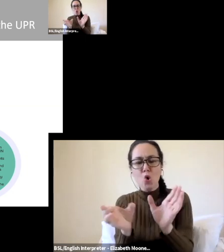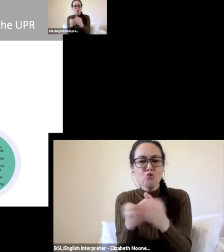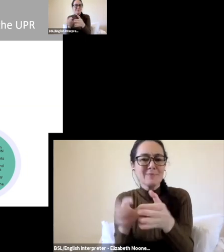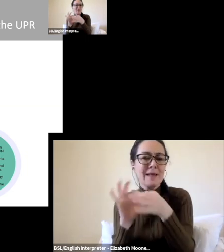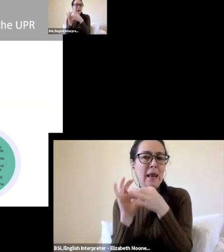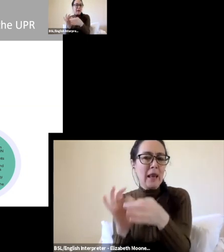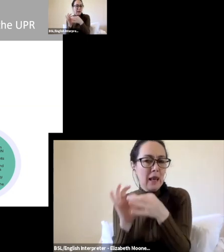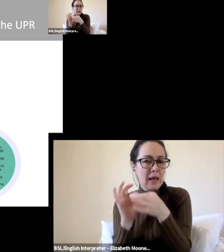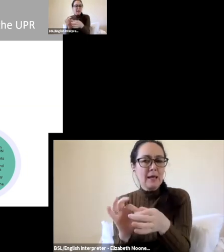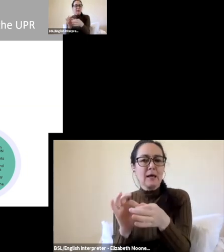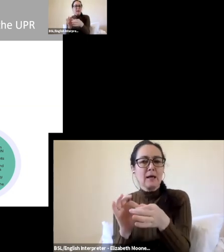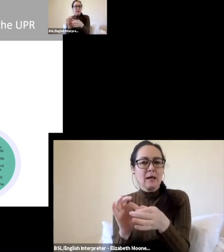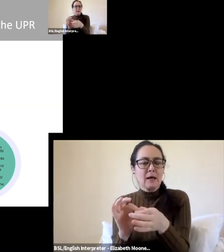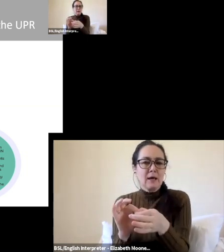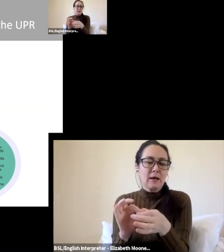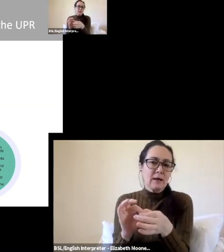this